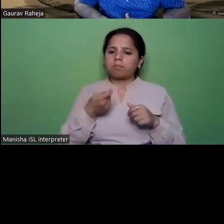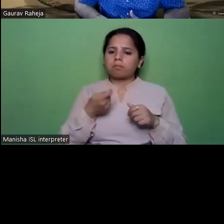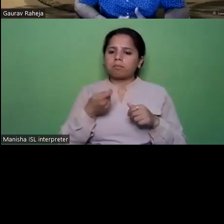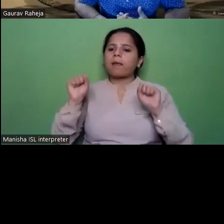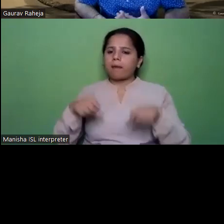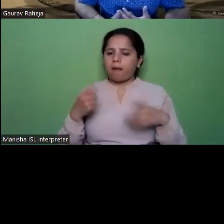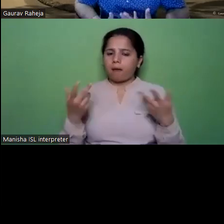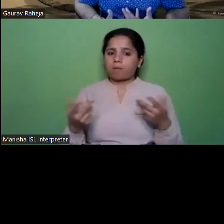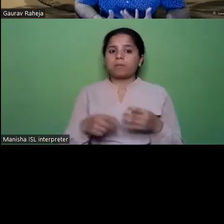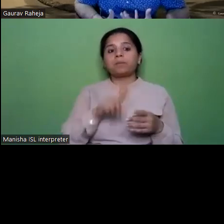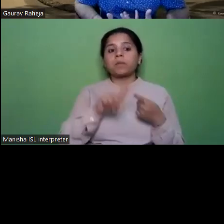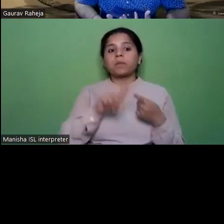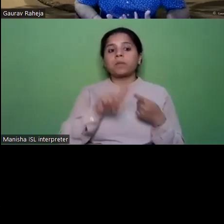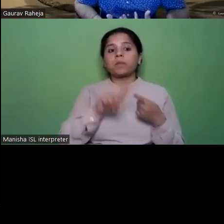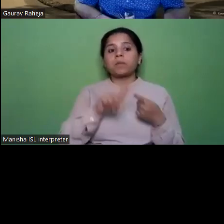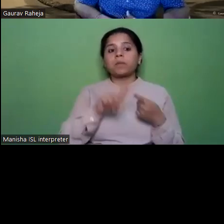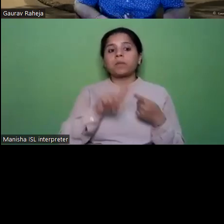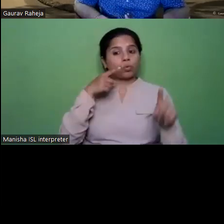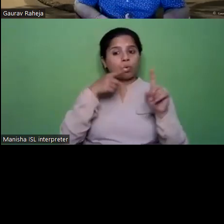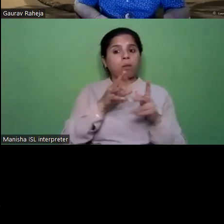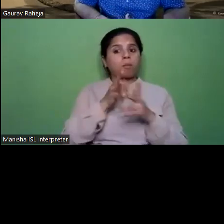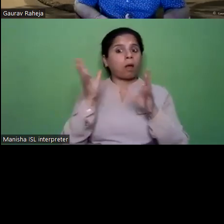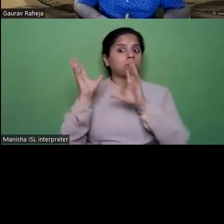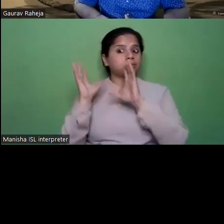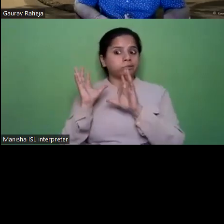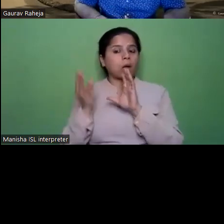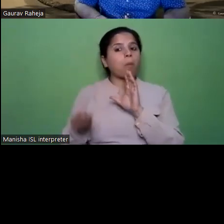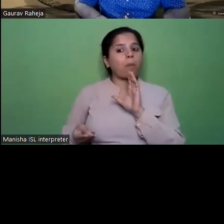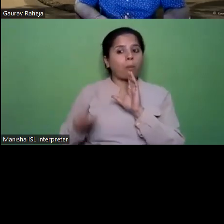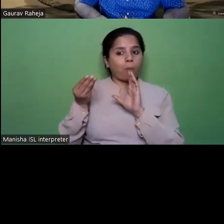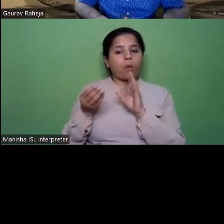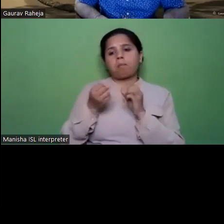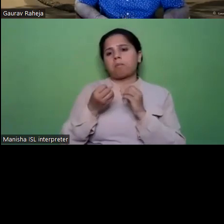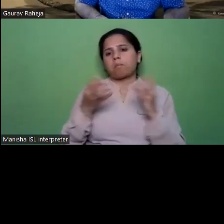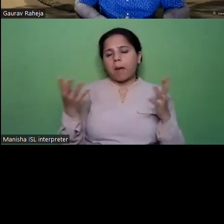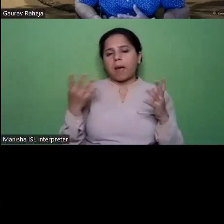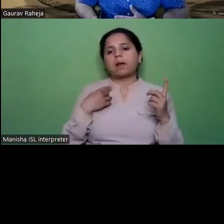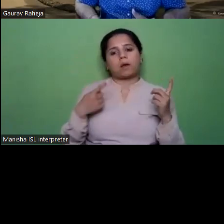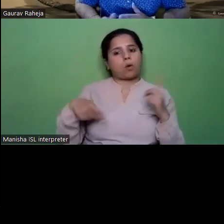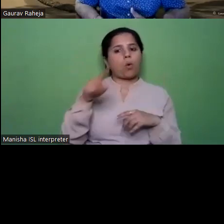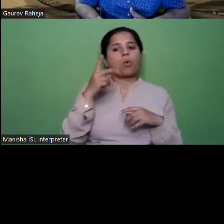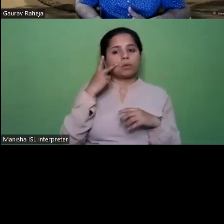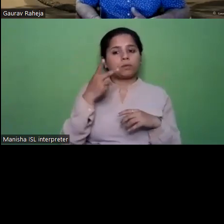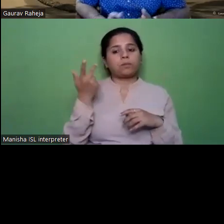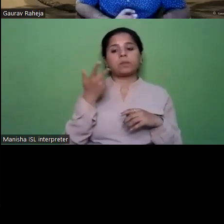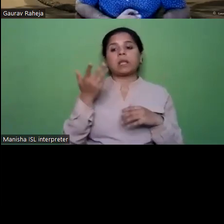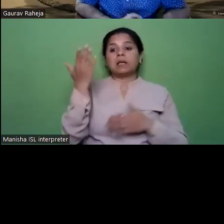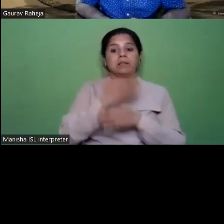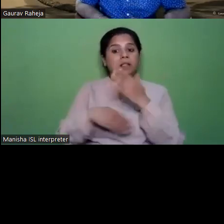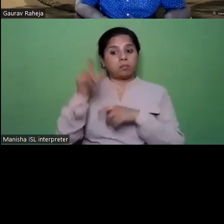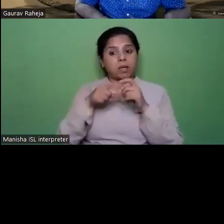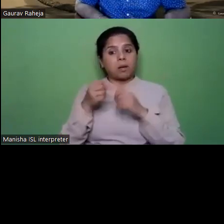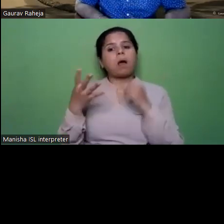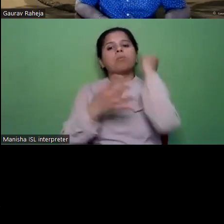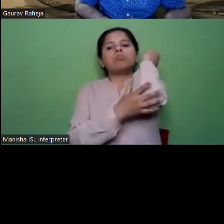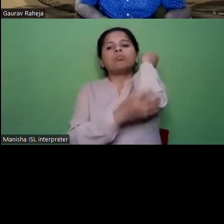fact, the first goal takes a lot of load on itself. And many a times, because of disability, people are poor.